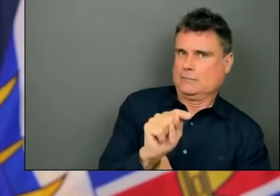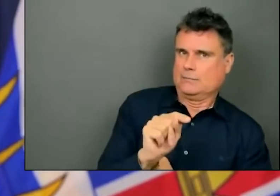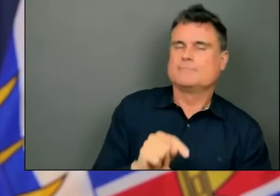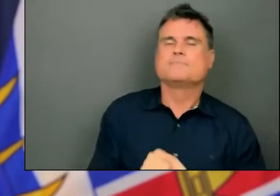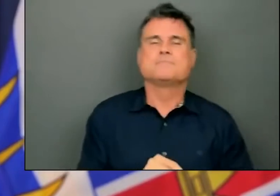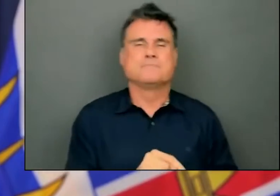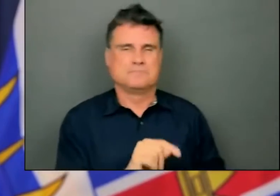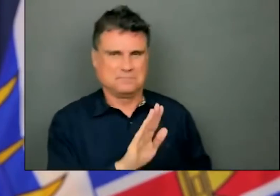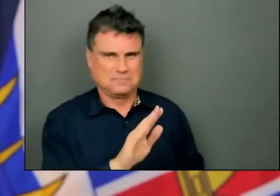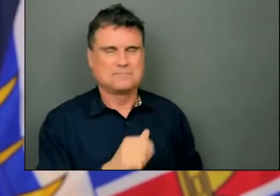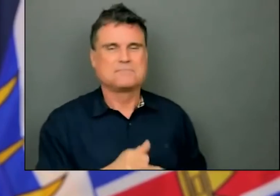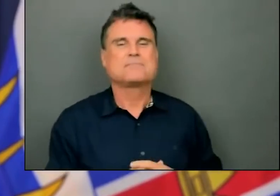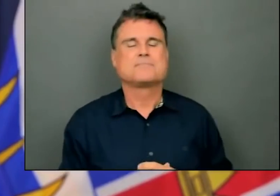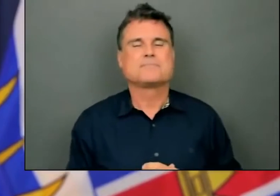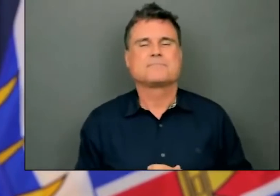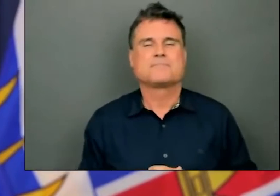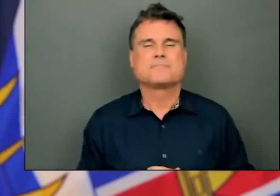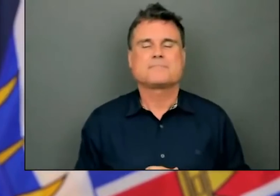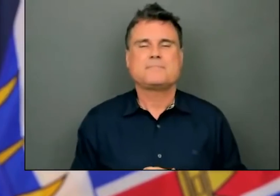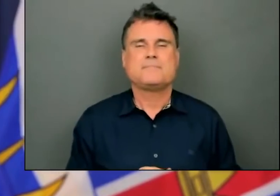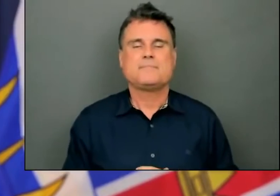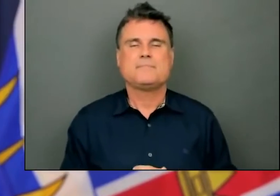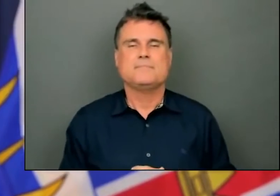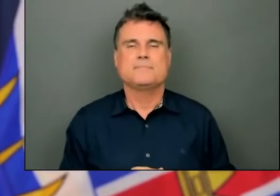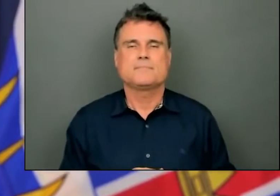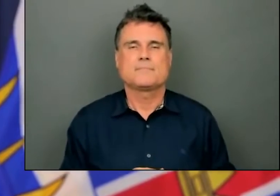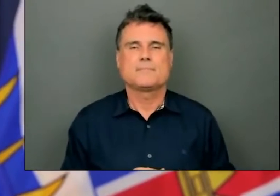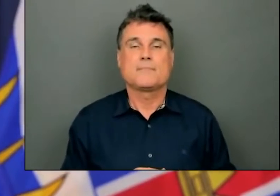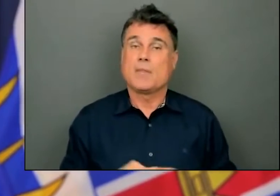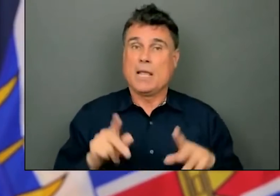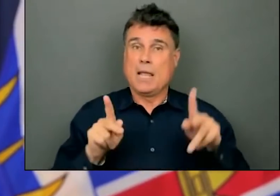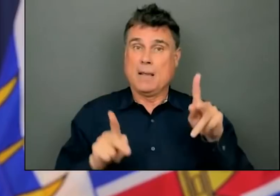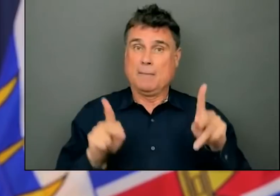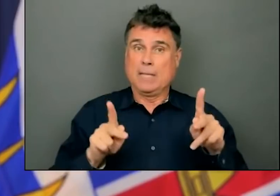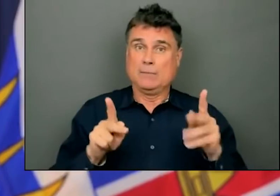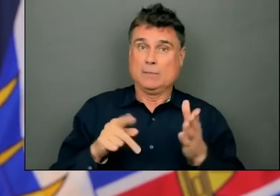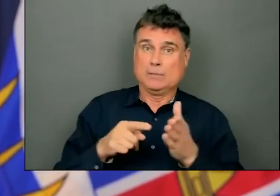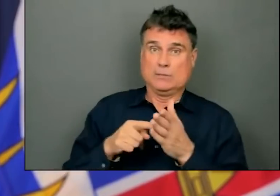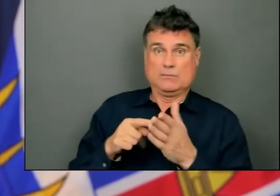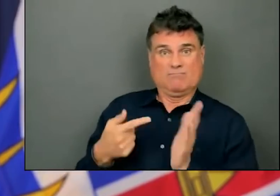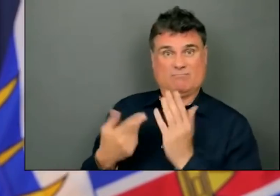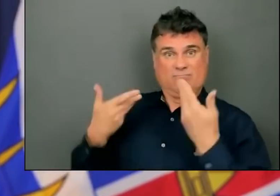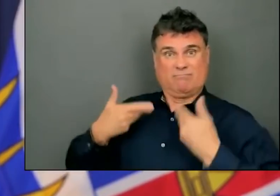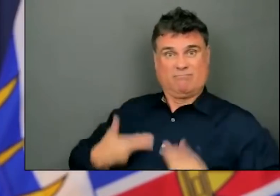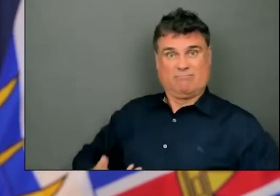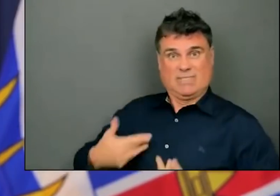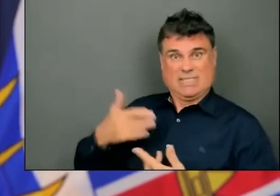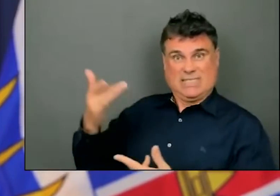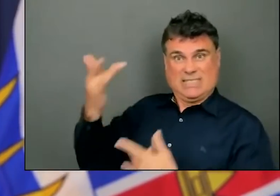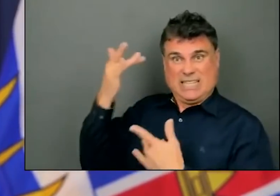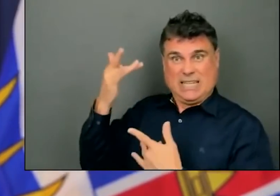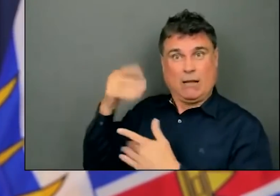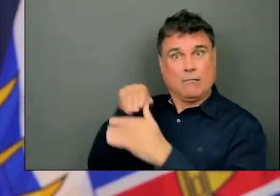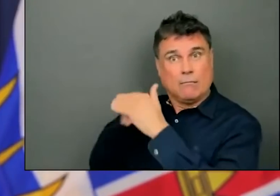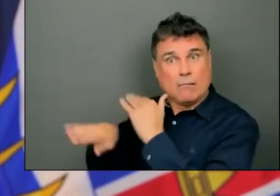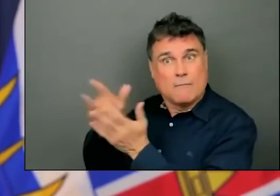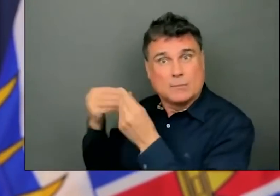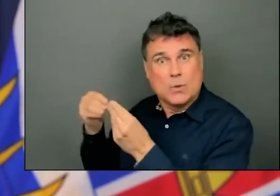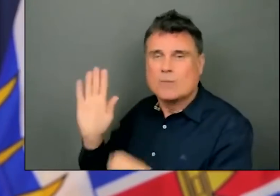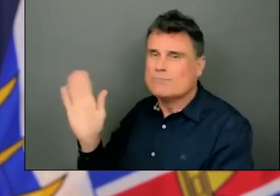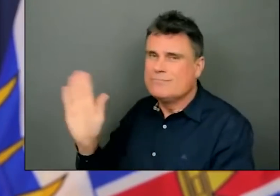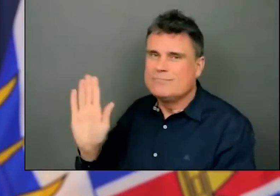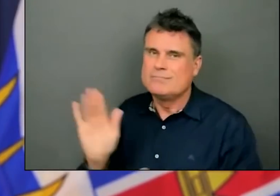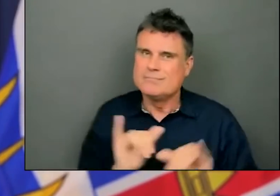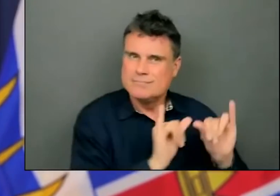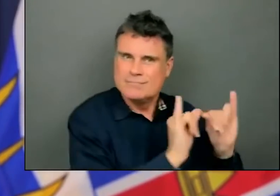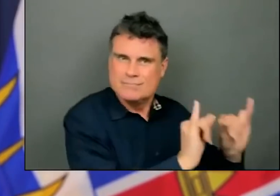has things to add. But one is, we don't want symptomatic people to go into a pharmacy and get a test kit right now. That's not, if you're symptomatic and